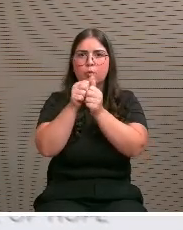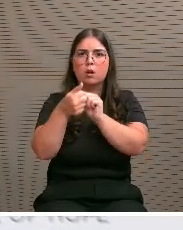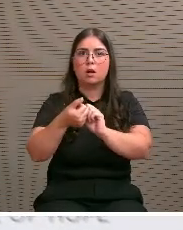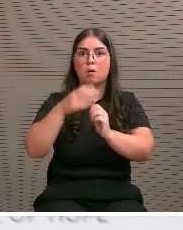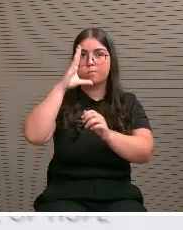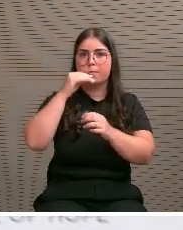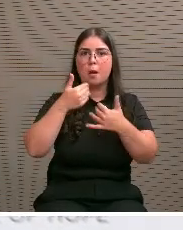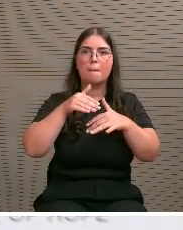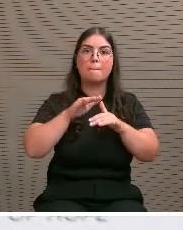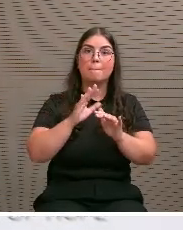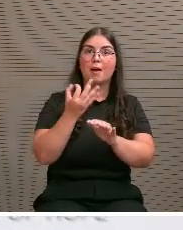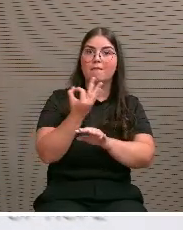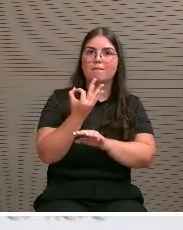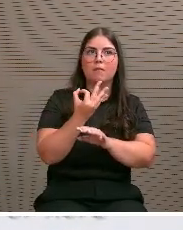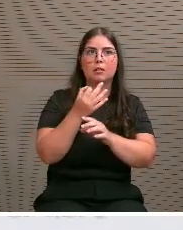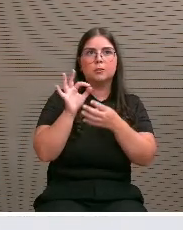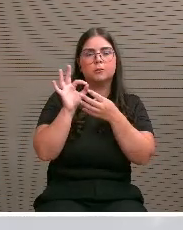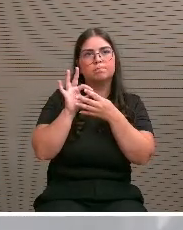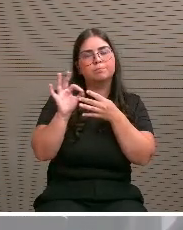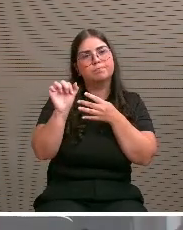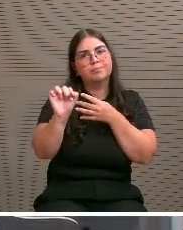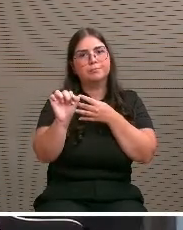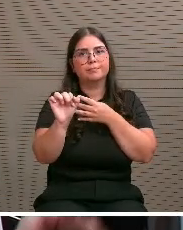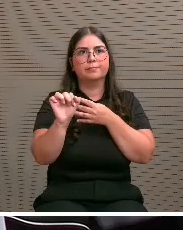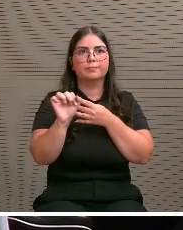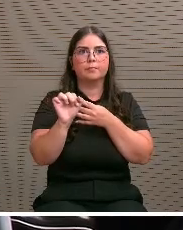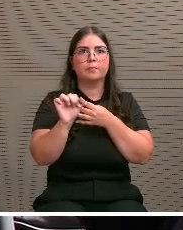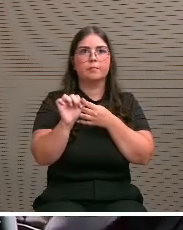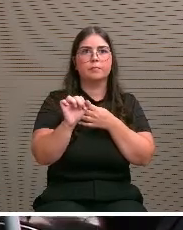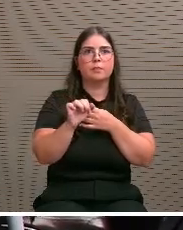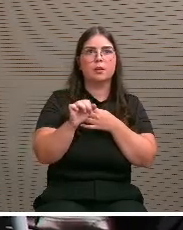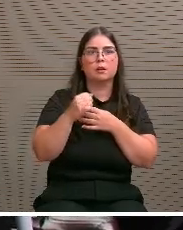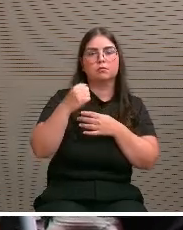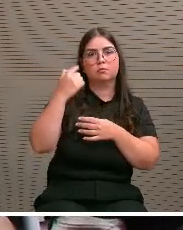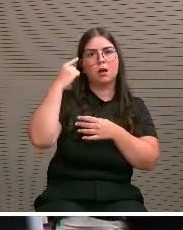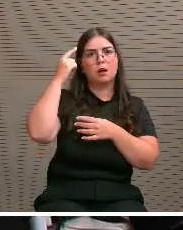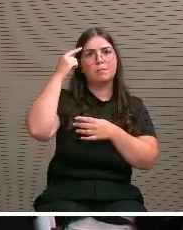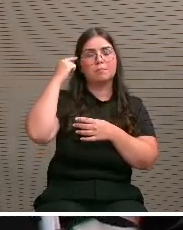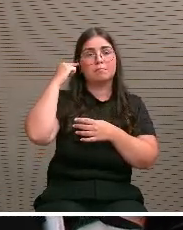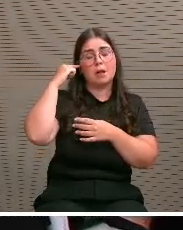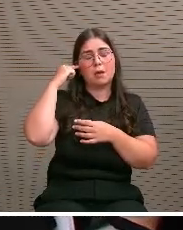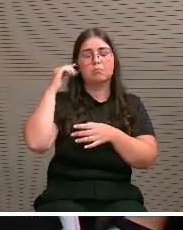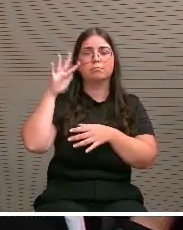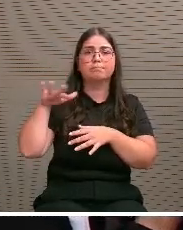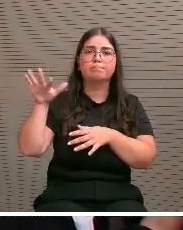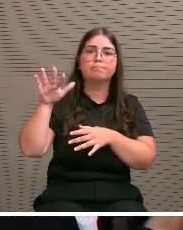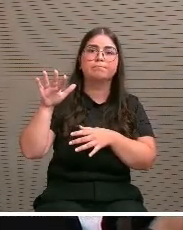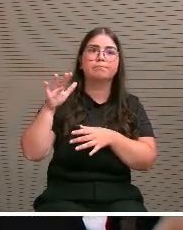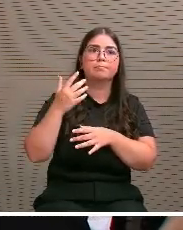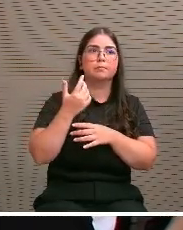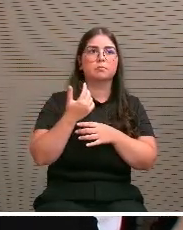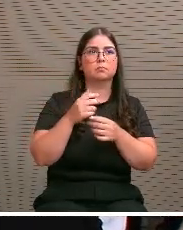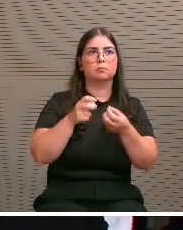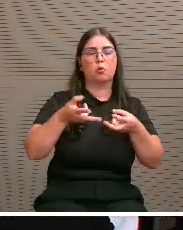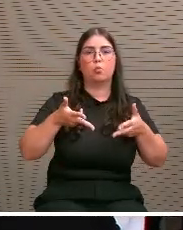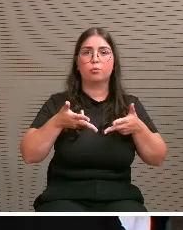probably heard about the CRISPR methods. This is an even more precise way of doing things. We can